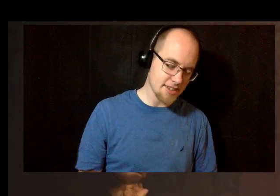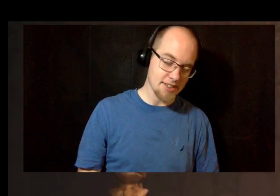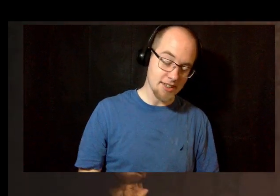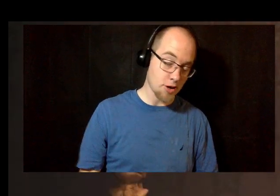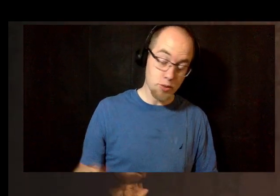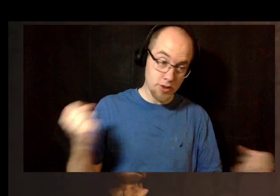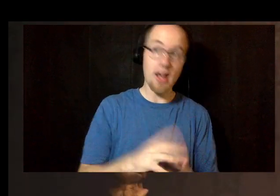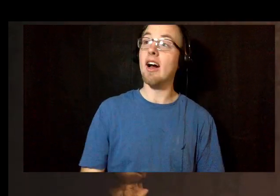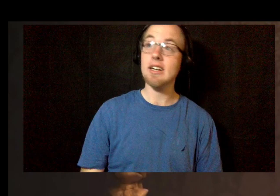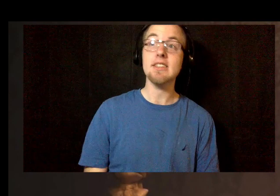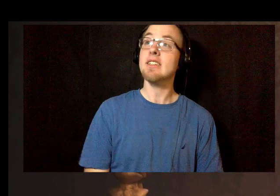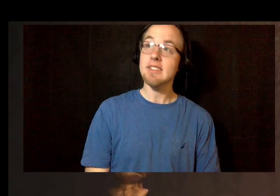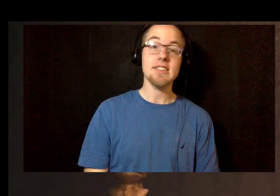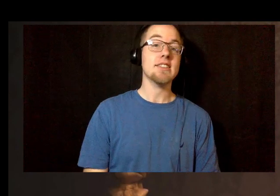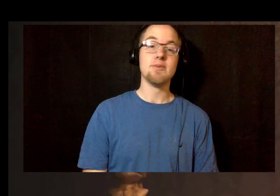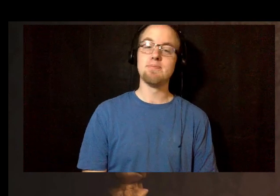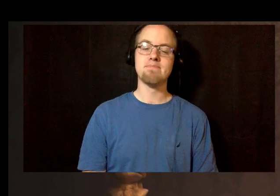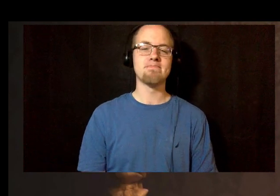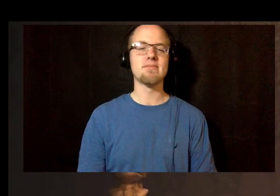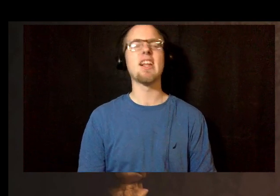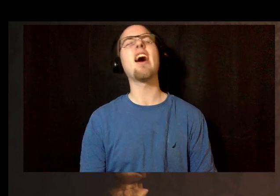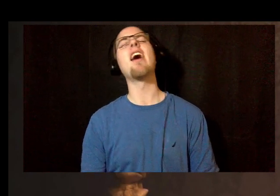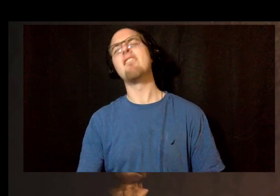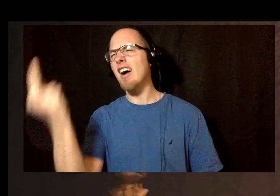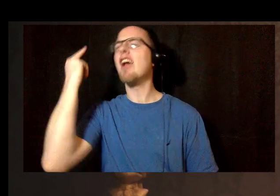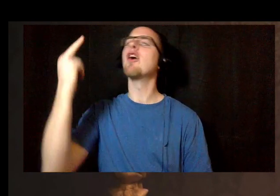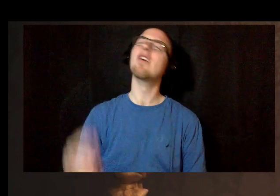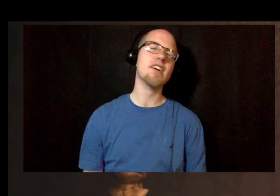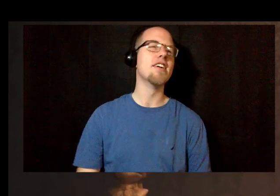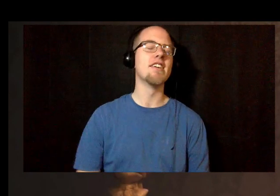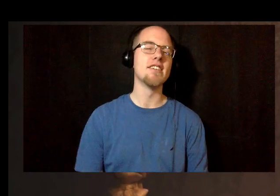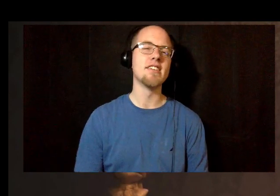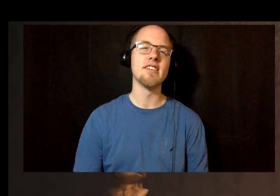too scared. No, fuck off.